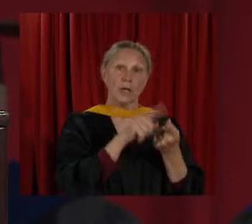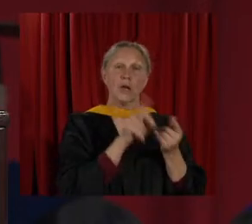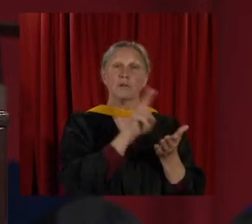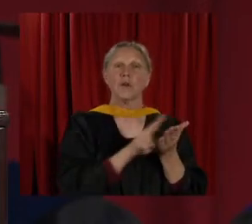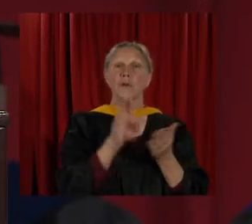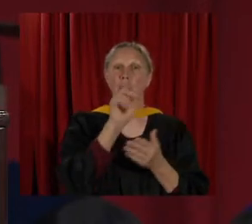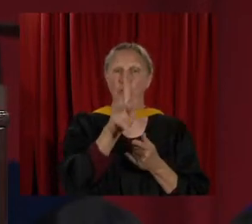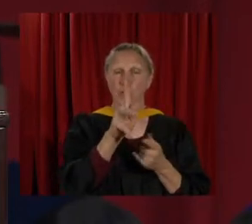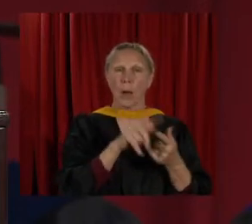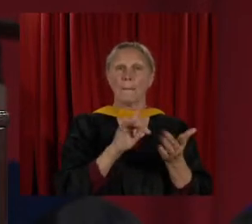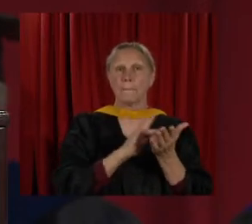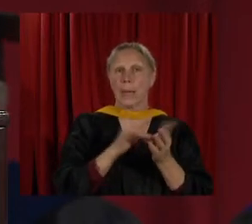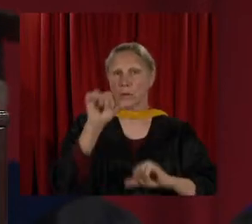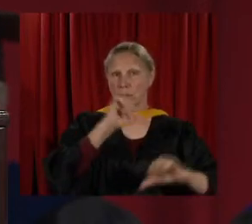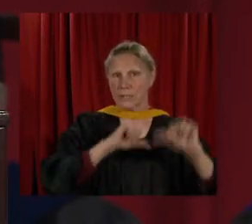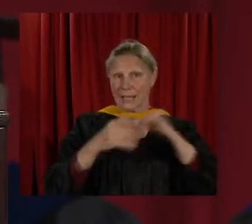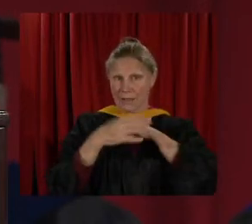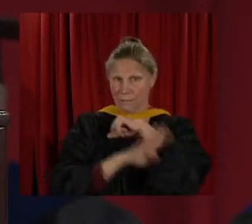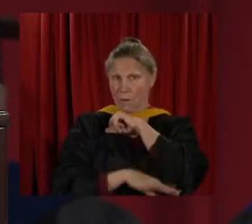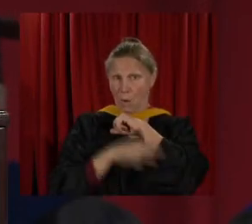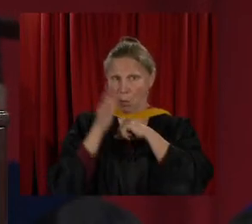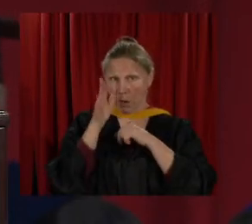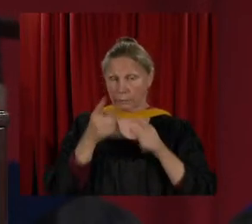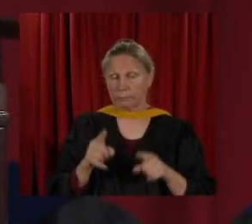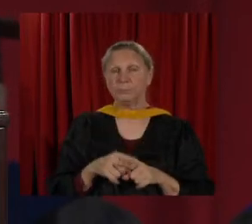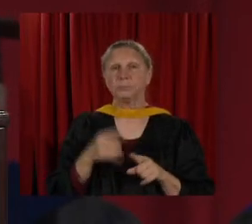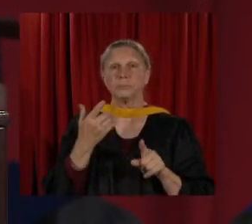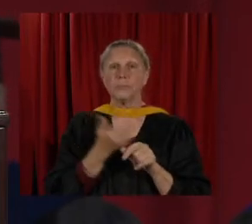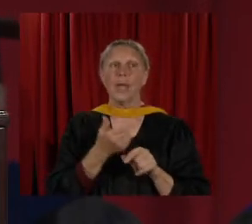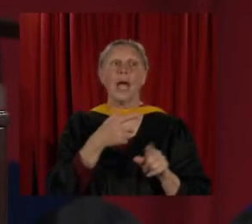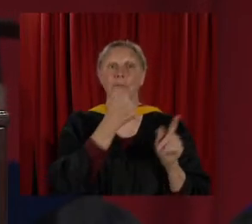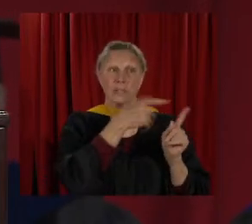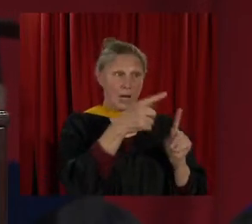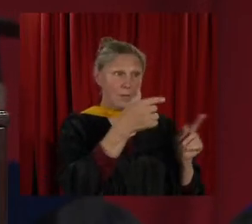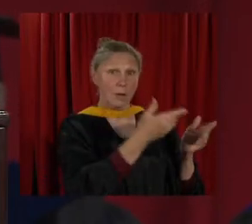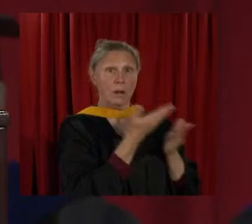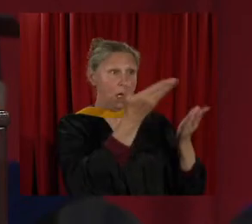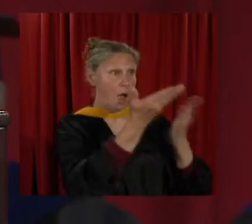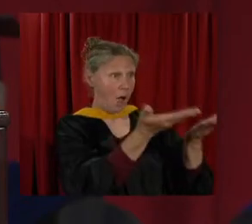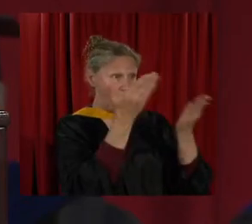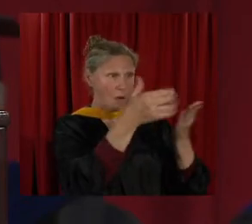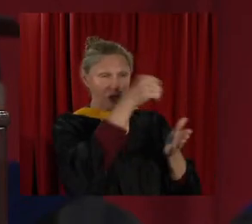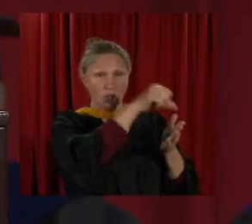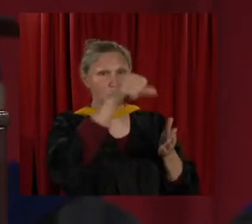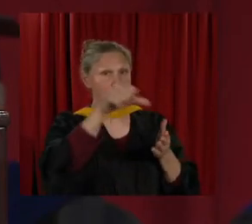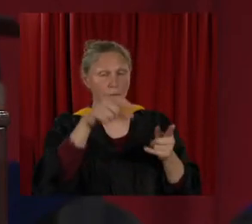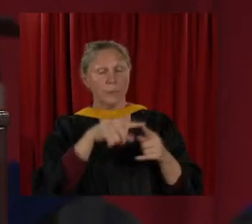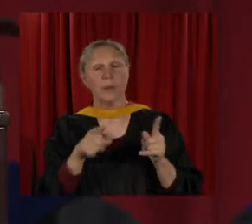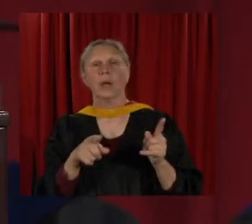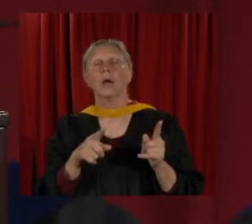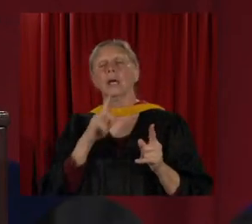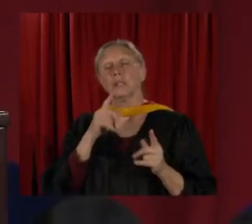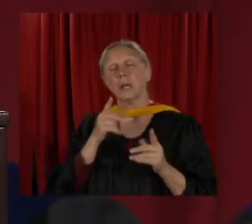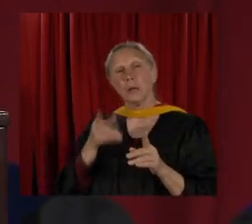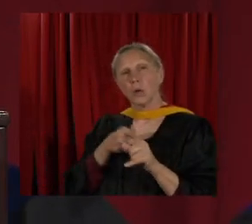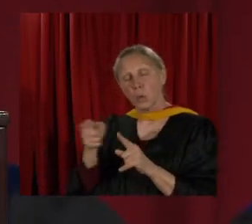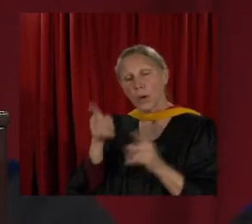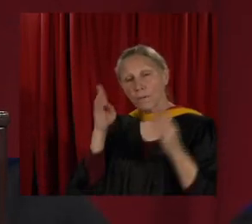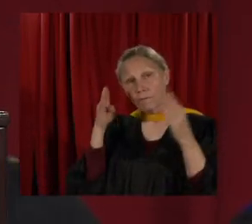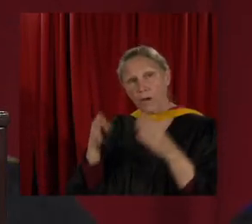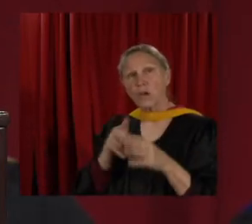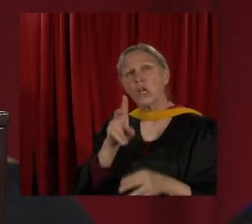University of Arkansas Medical Sciences this fall after turning down several Ivy League schools. She plans to pursue a career